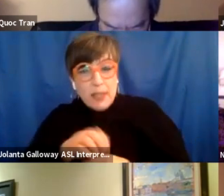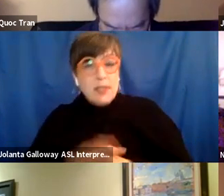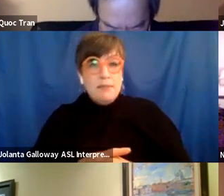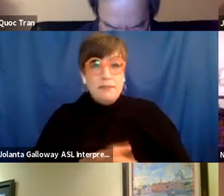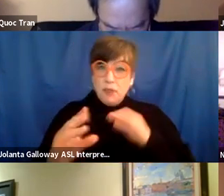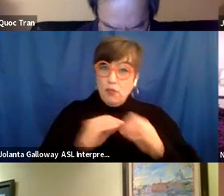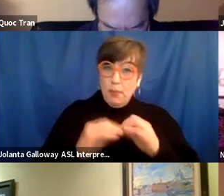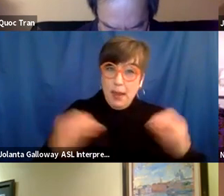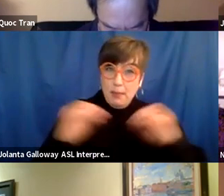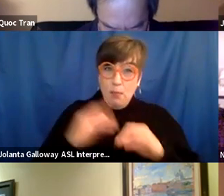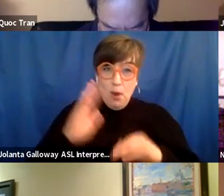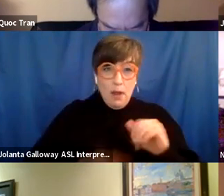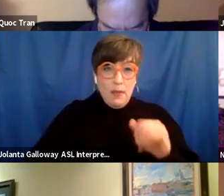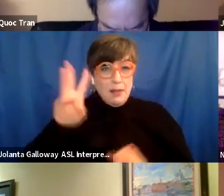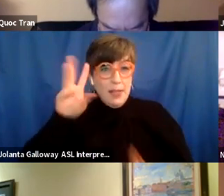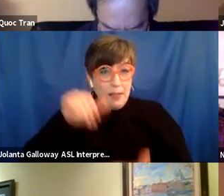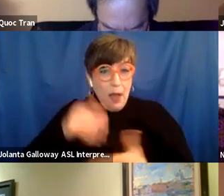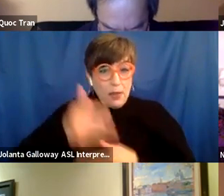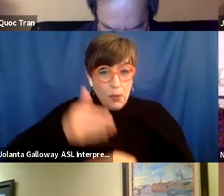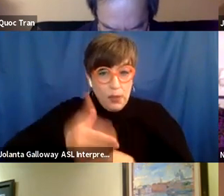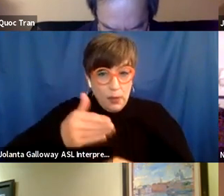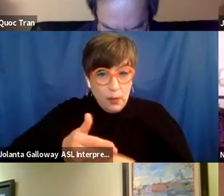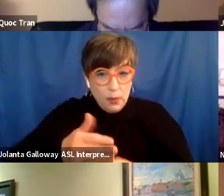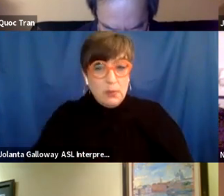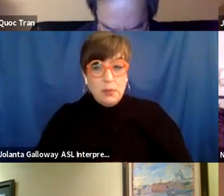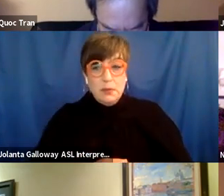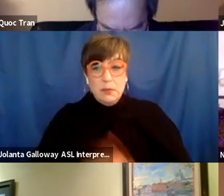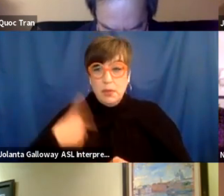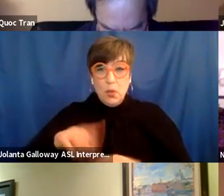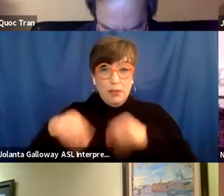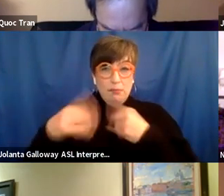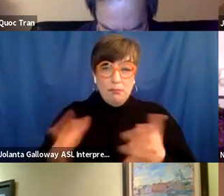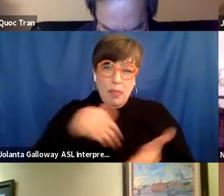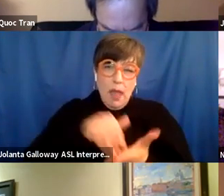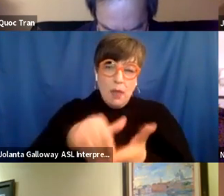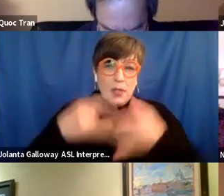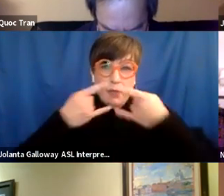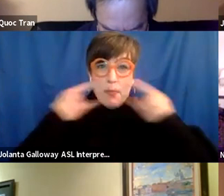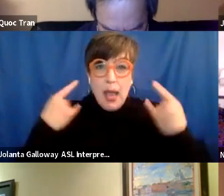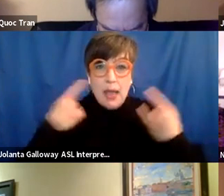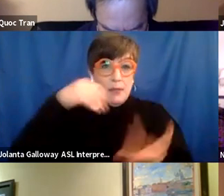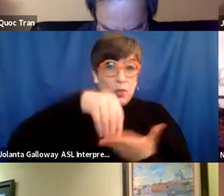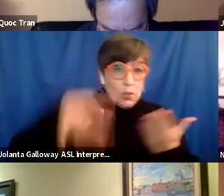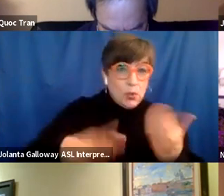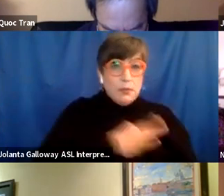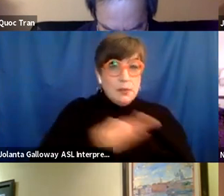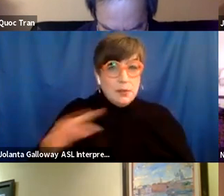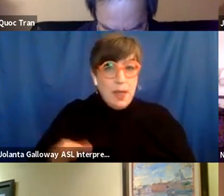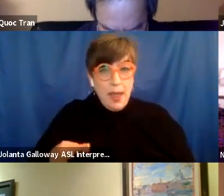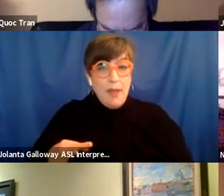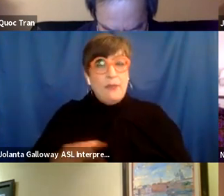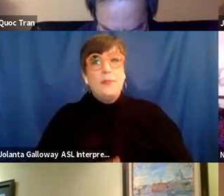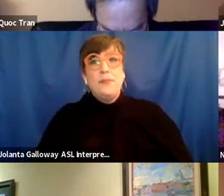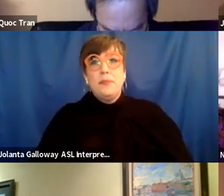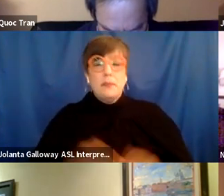than 6,000 windows. We delivered thousands of masks for students and staff and have